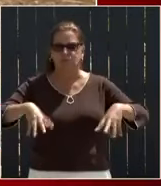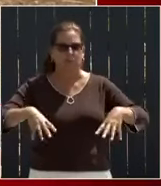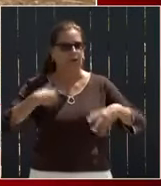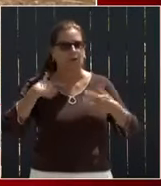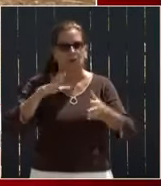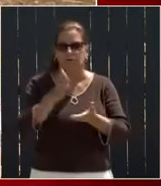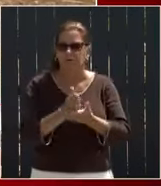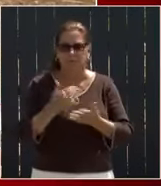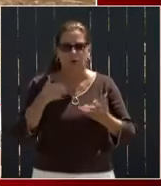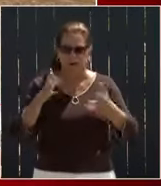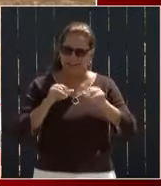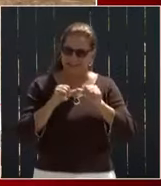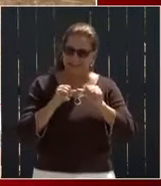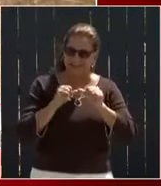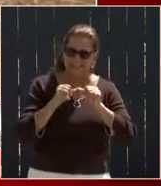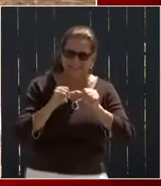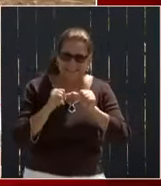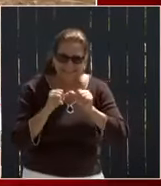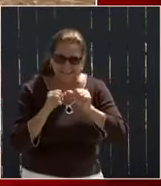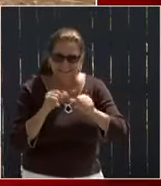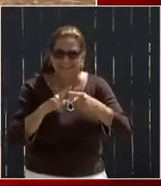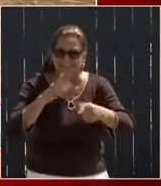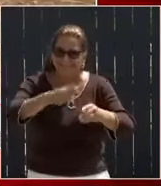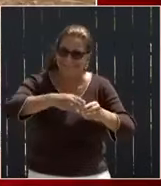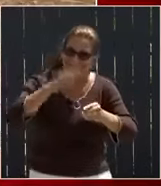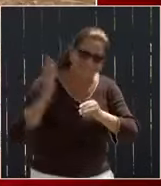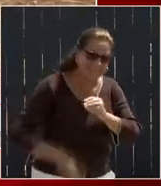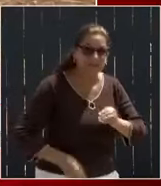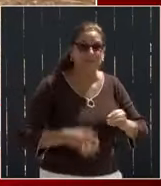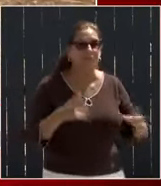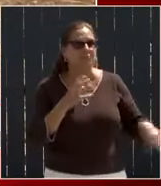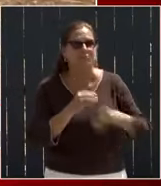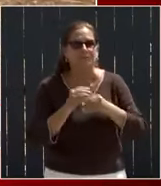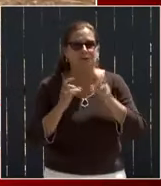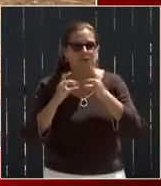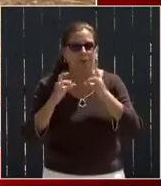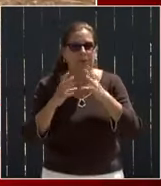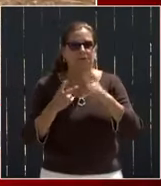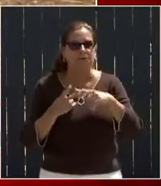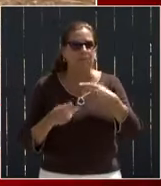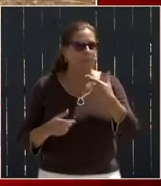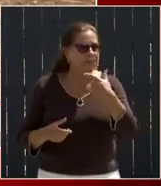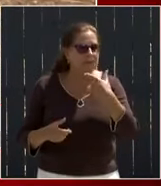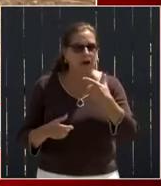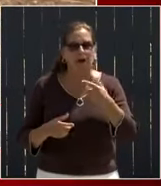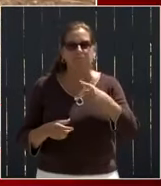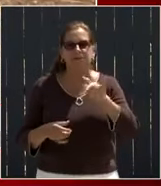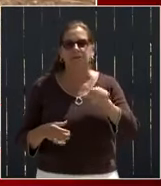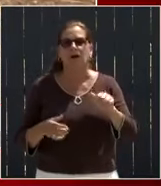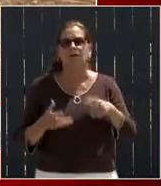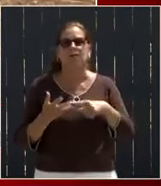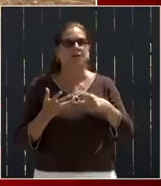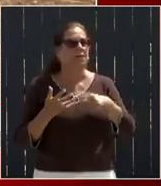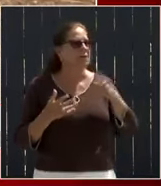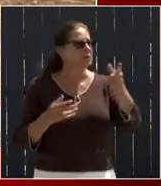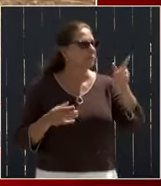N Pizza to Roaming Rooster, and then, of course, Lidl. But we really need to make sure that we do more for Wards 7 and